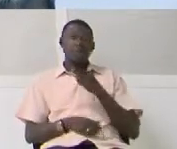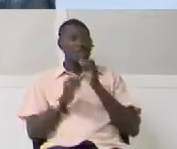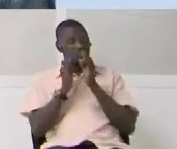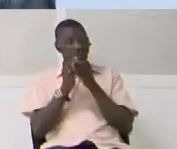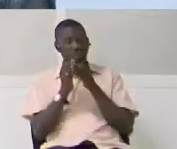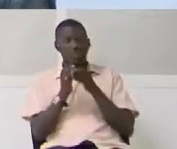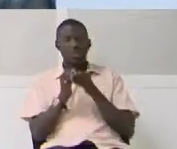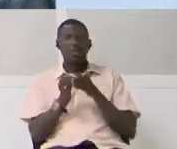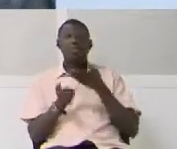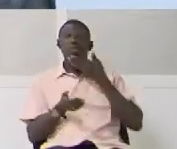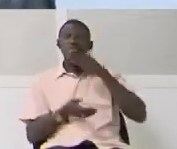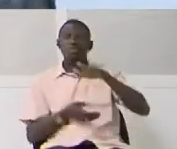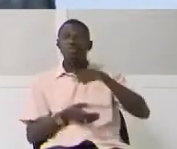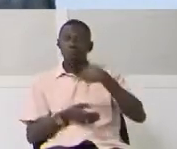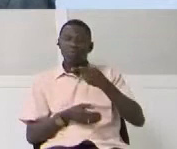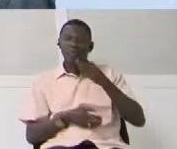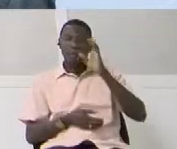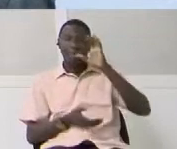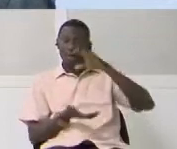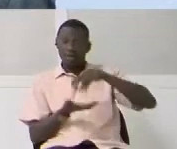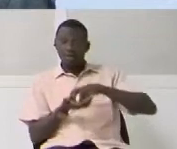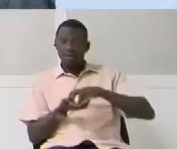youth of Banjul,